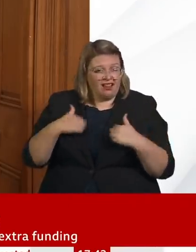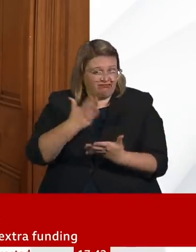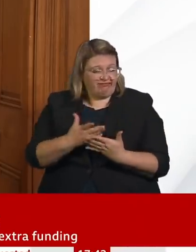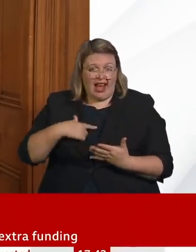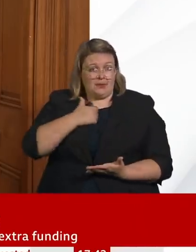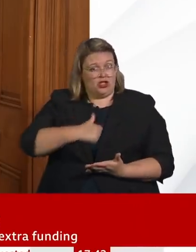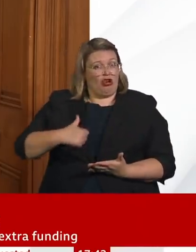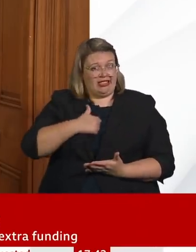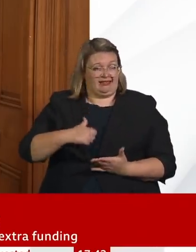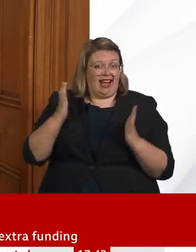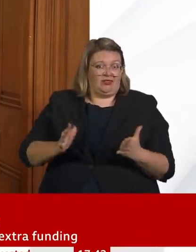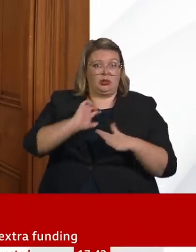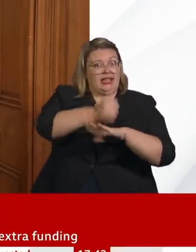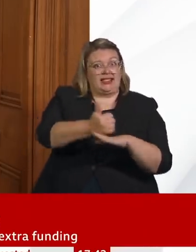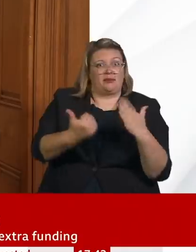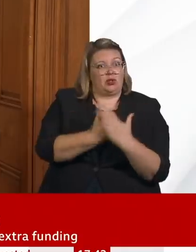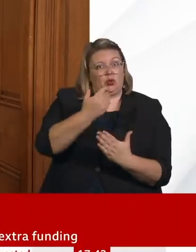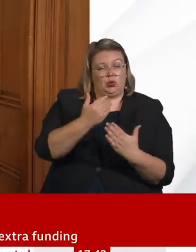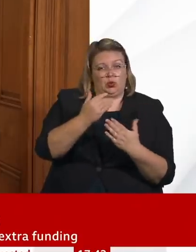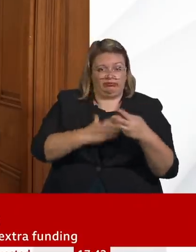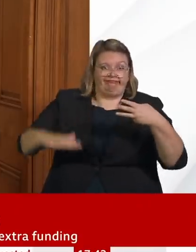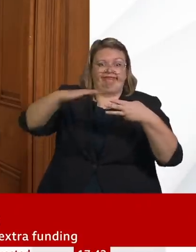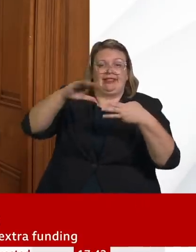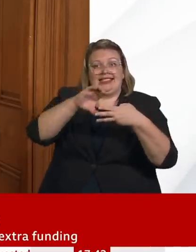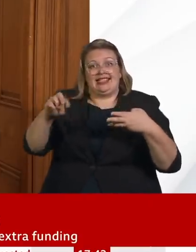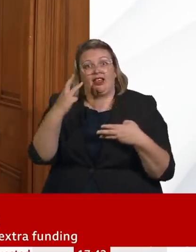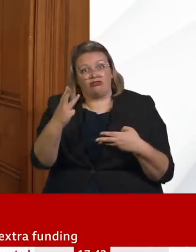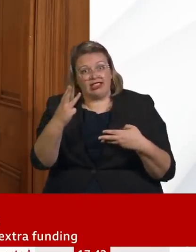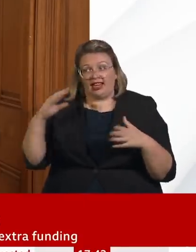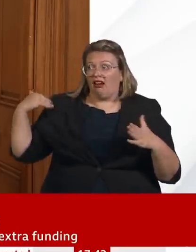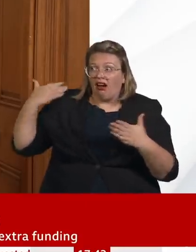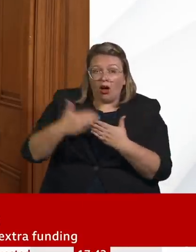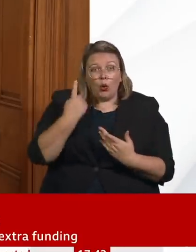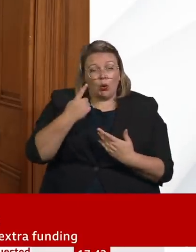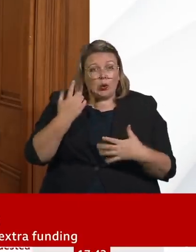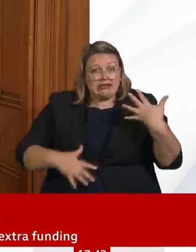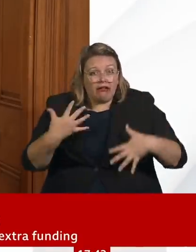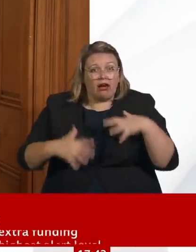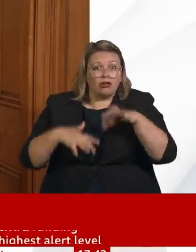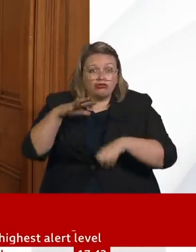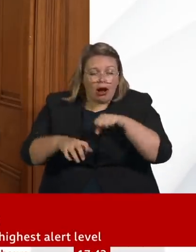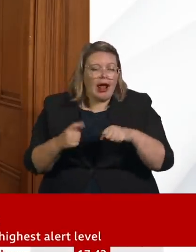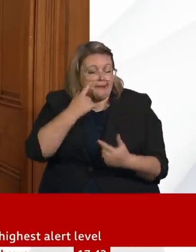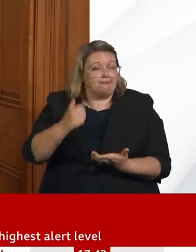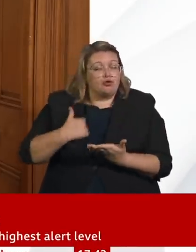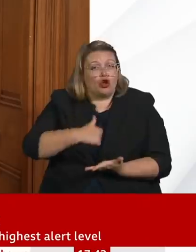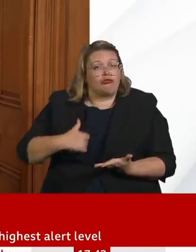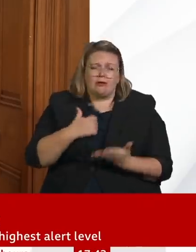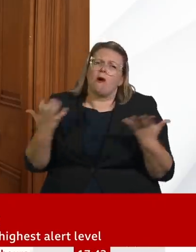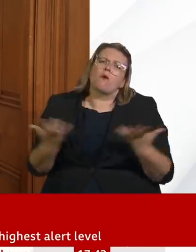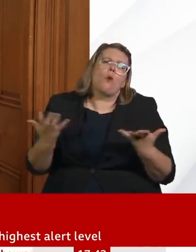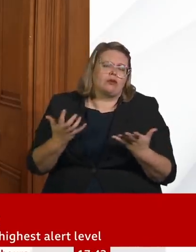measures in place. And to everybody who's endured the privations and the difficulties of this period, of course,